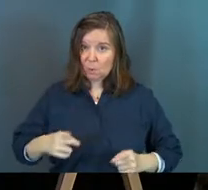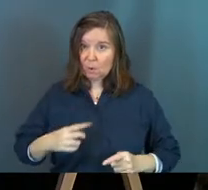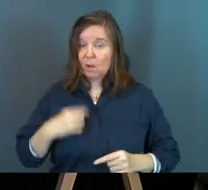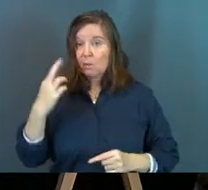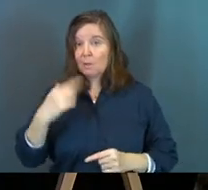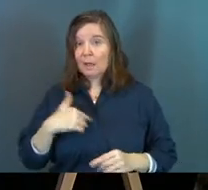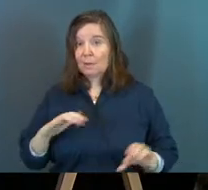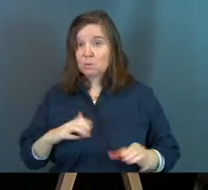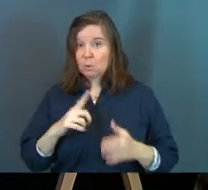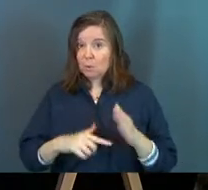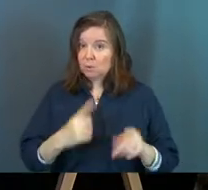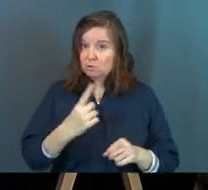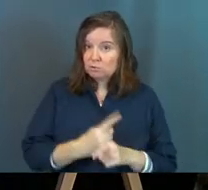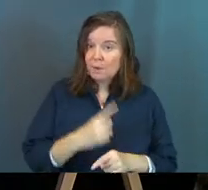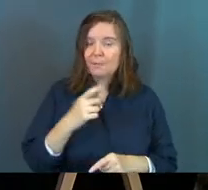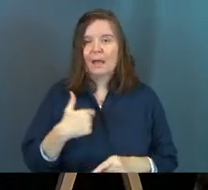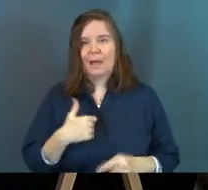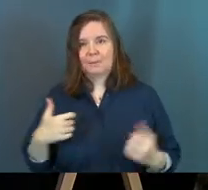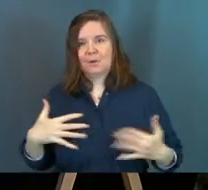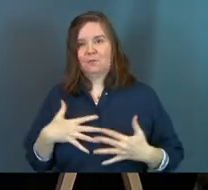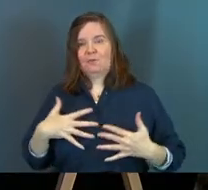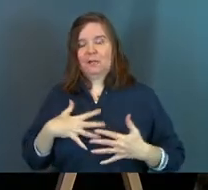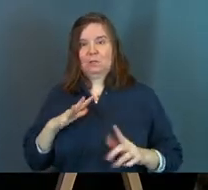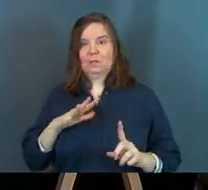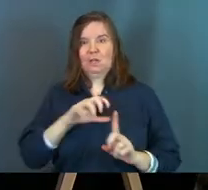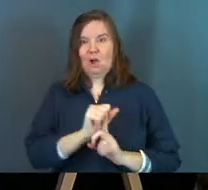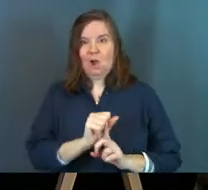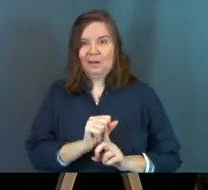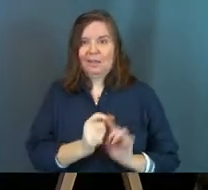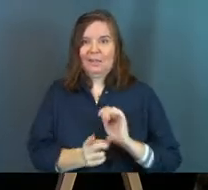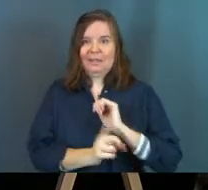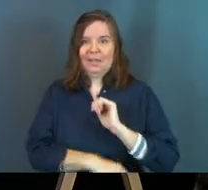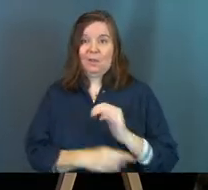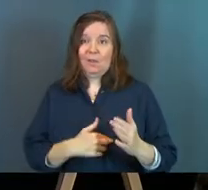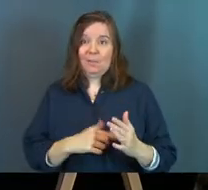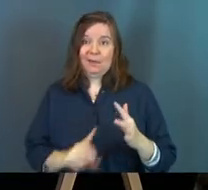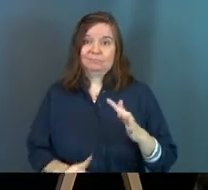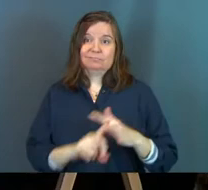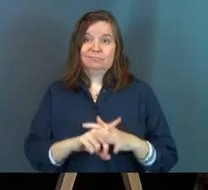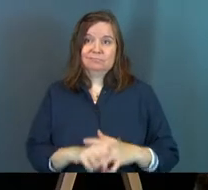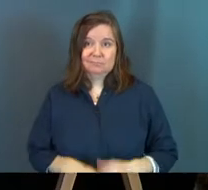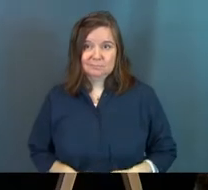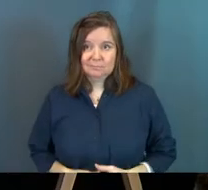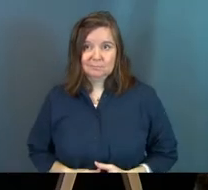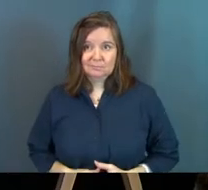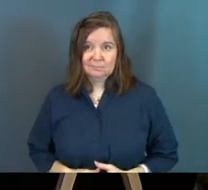the reason I'm doing what's right is because I'm afraid to get caught and the consequences that might come.